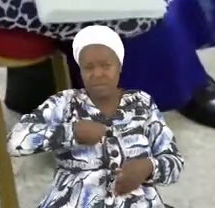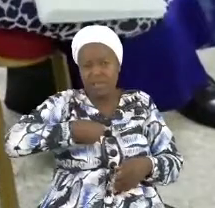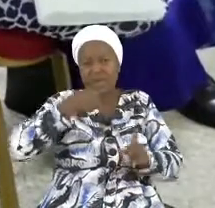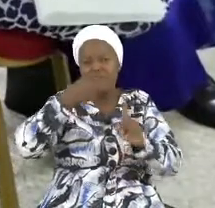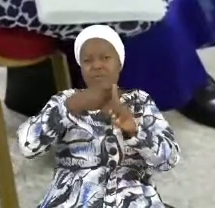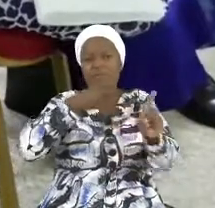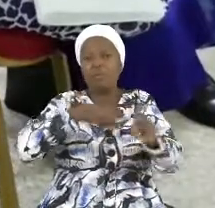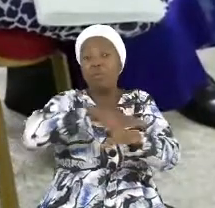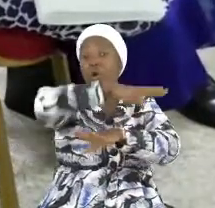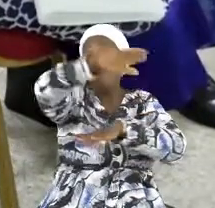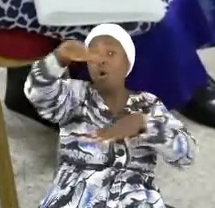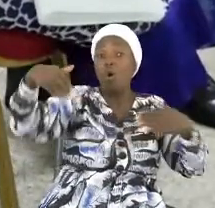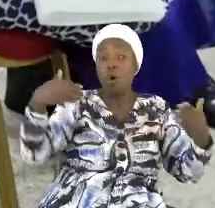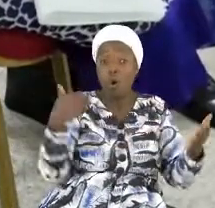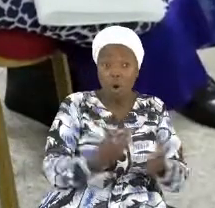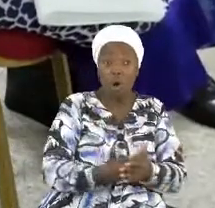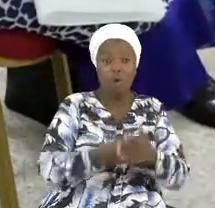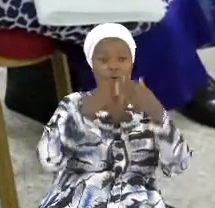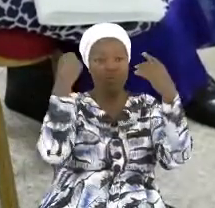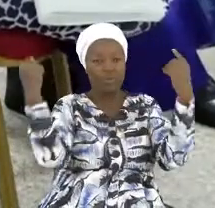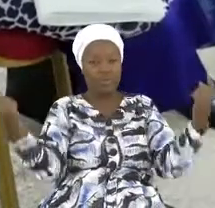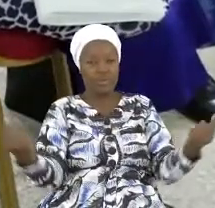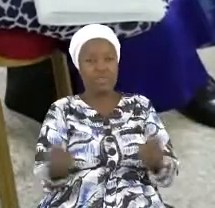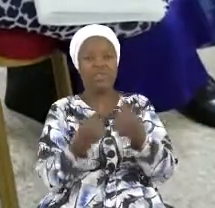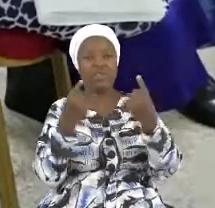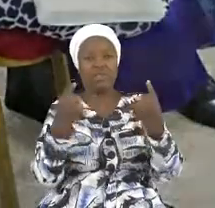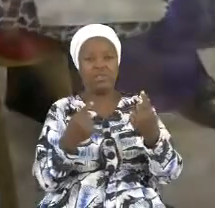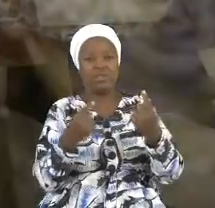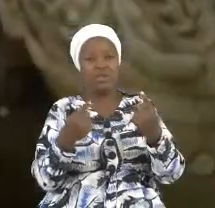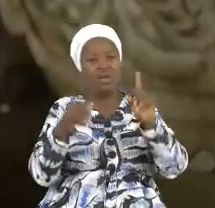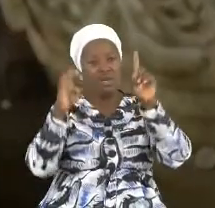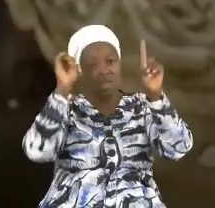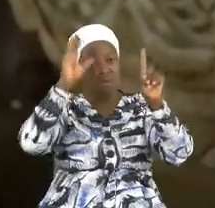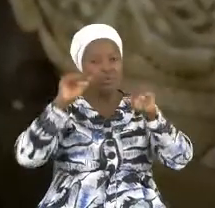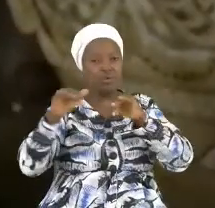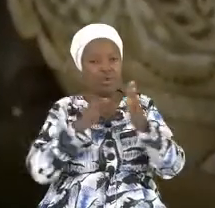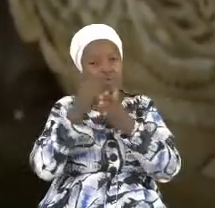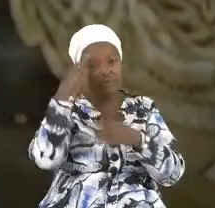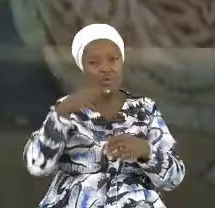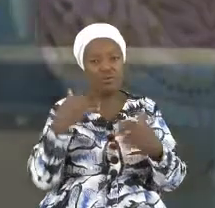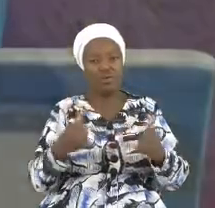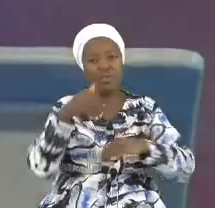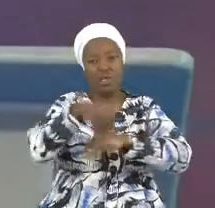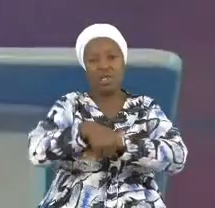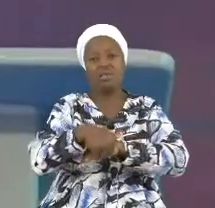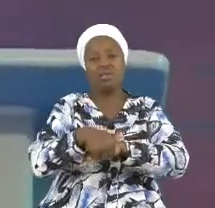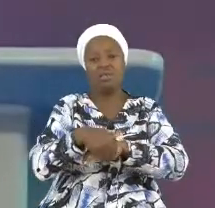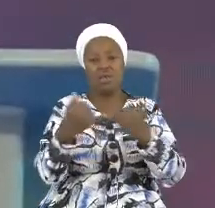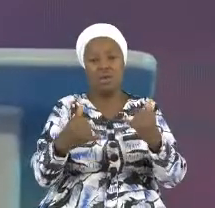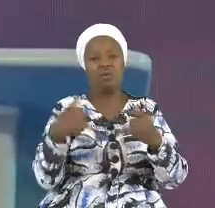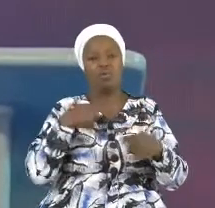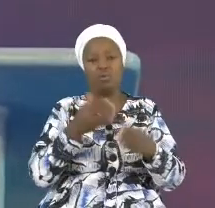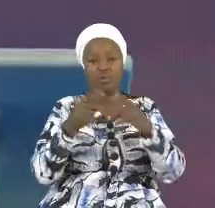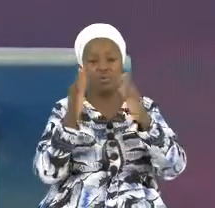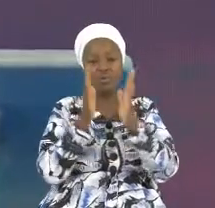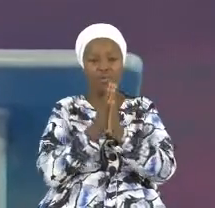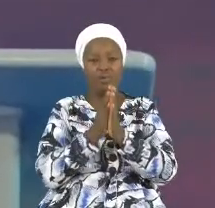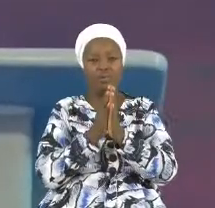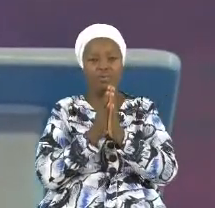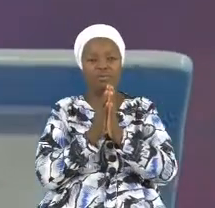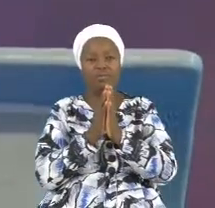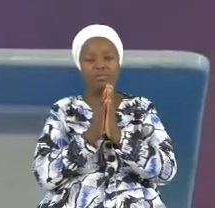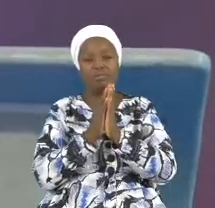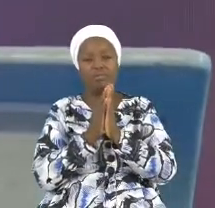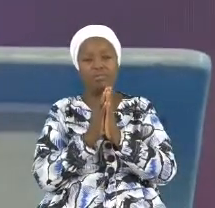iniquity. He'll do it for you tonight. Amen. It's bowed. And heads and eyes open and